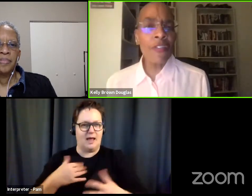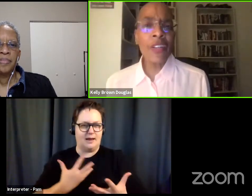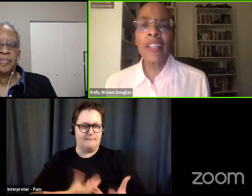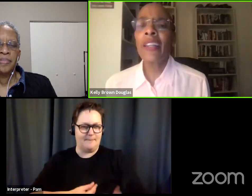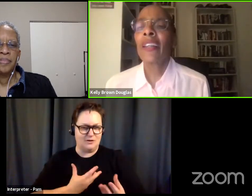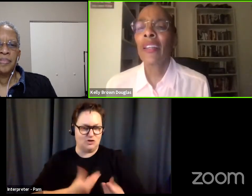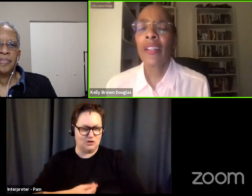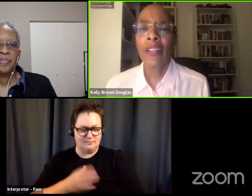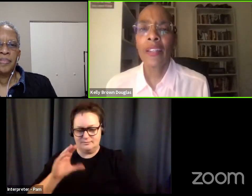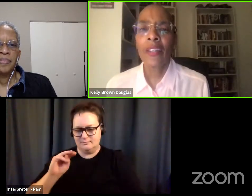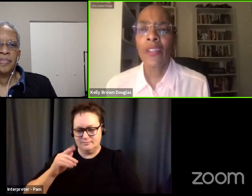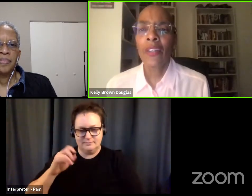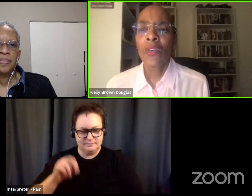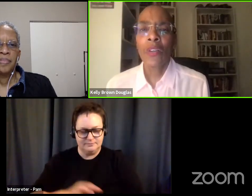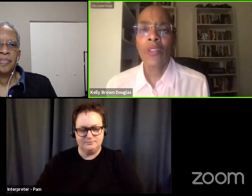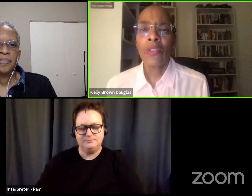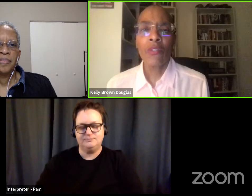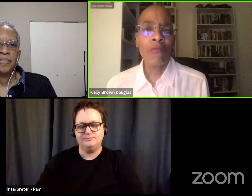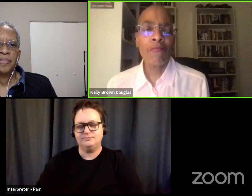Every